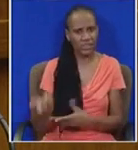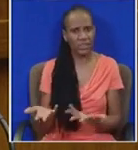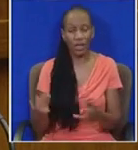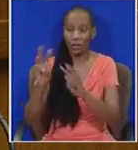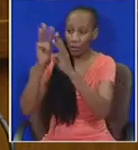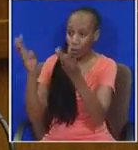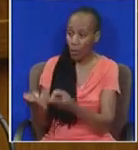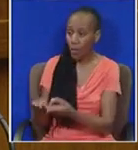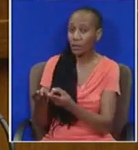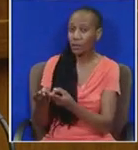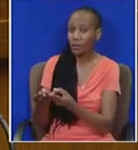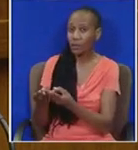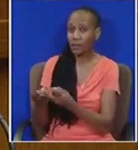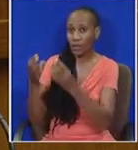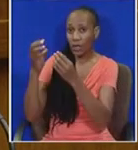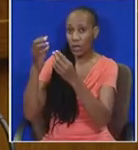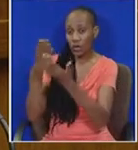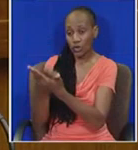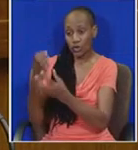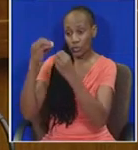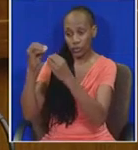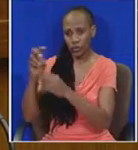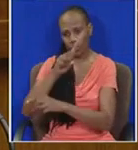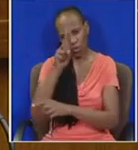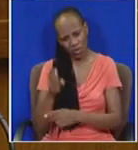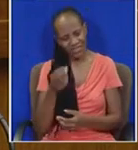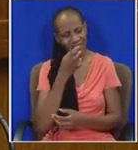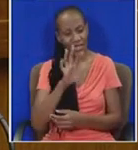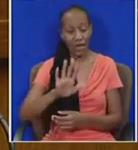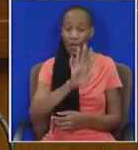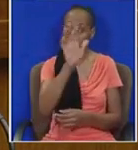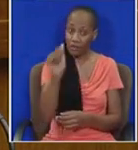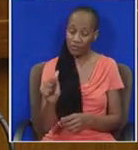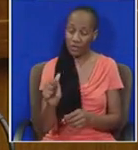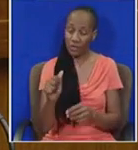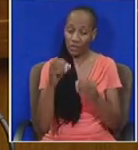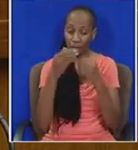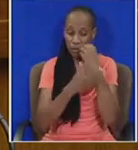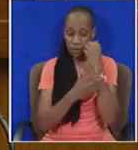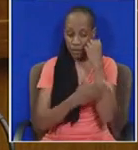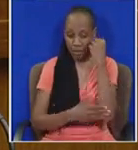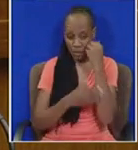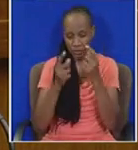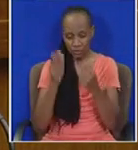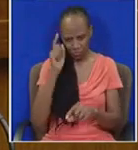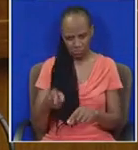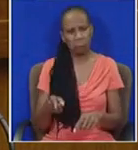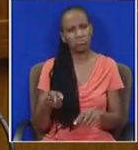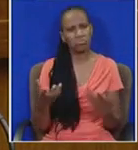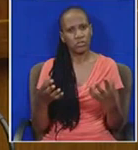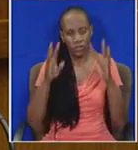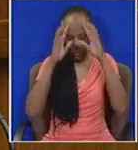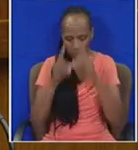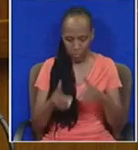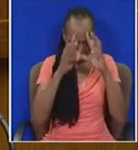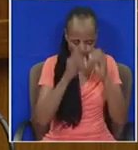has understandably asked that, as Africans, we must establish the conditions to enable them to take rational business decisions